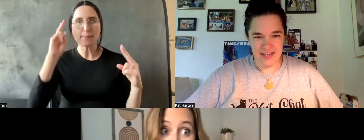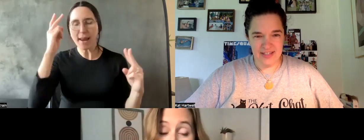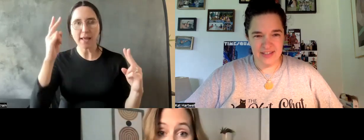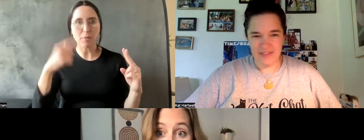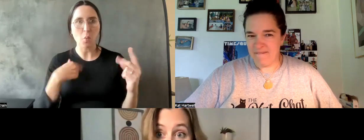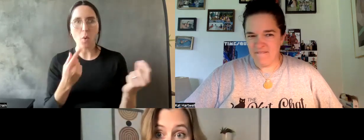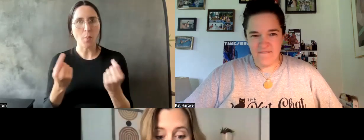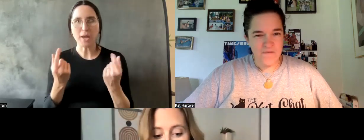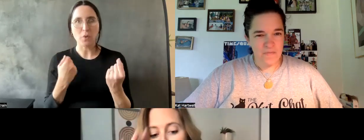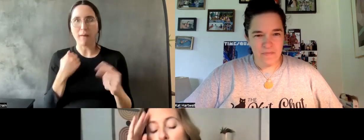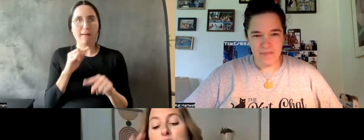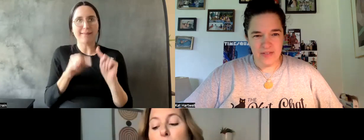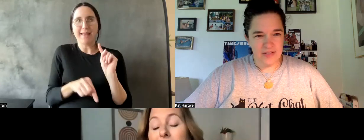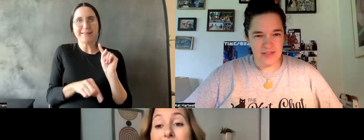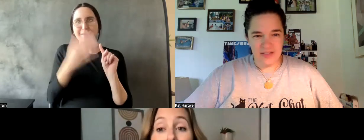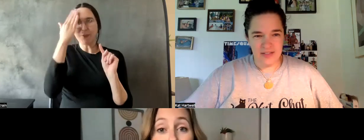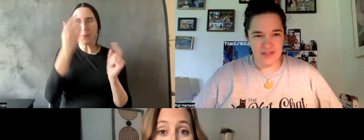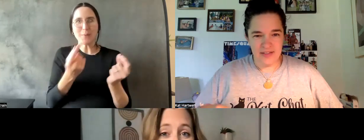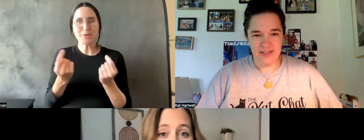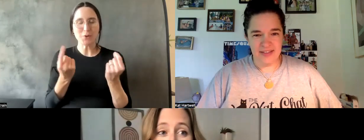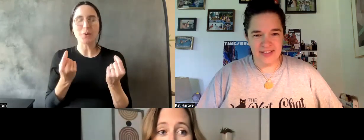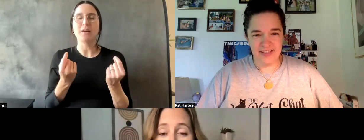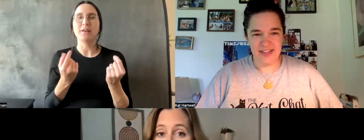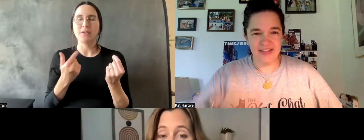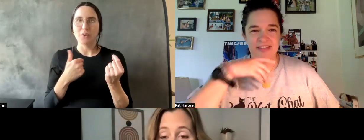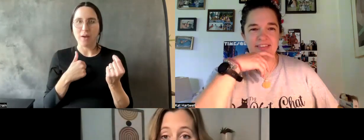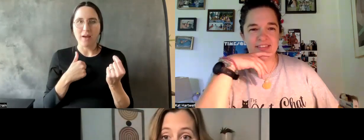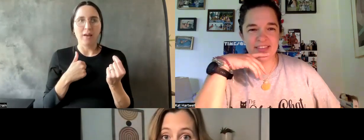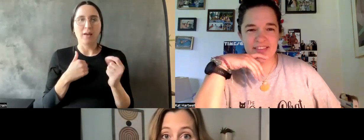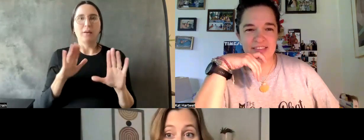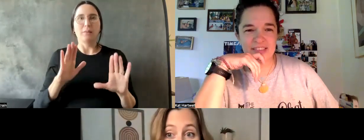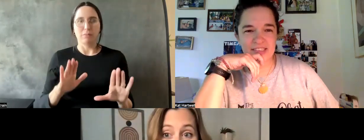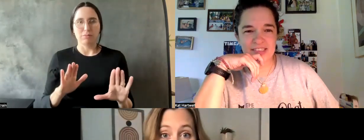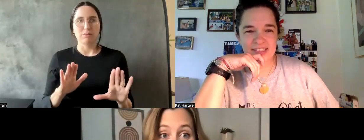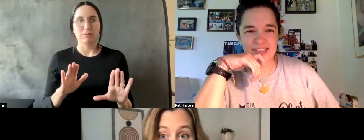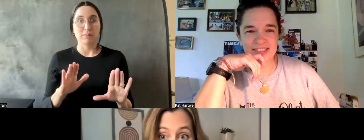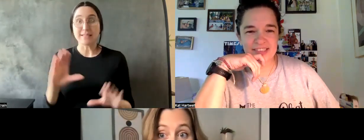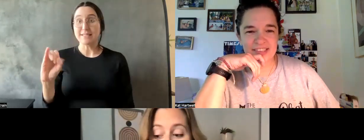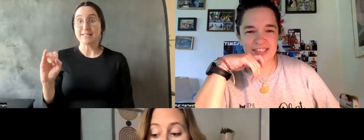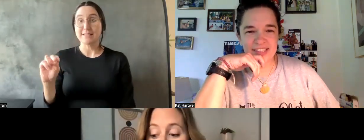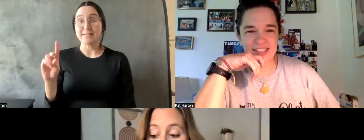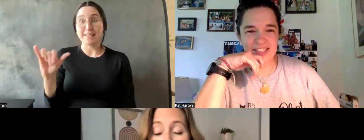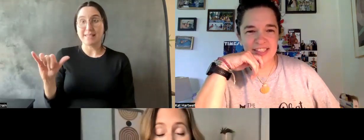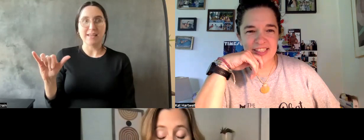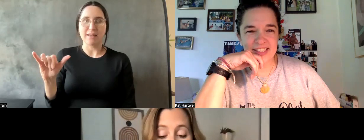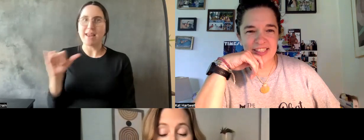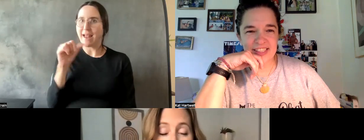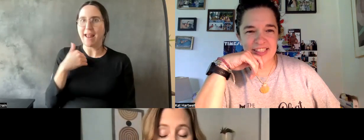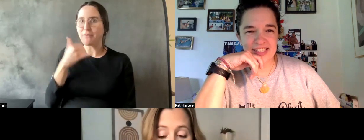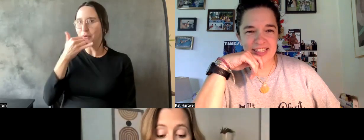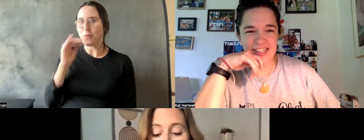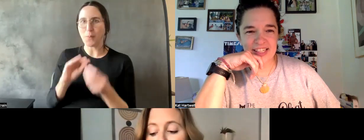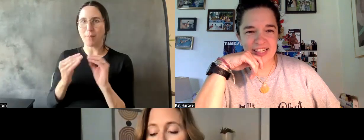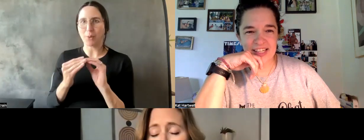this, I don't know. So I emailed. At that point, I did not have Cindy's phone number. I was communicating with her